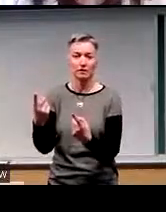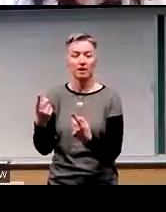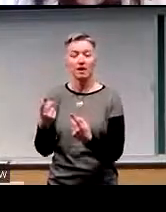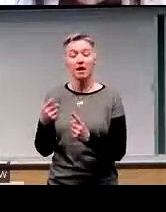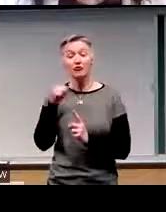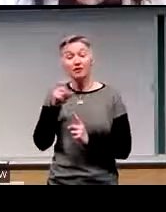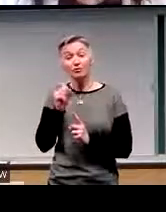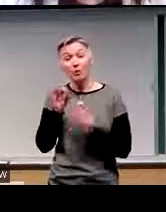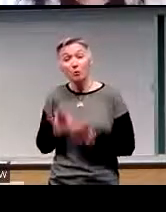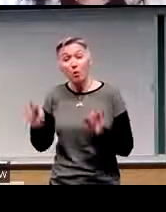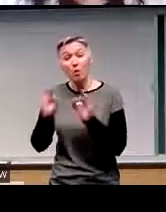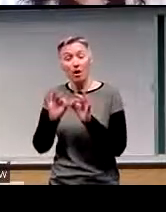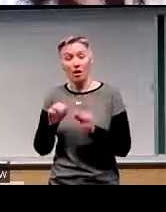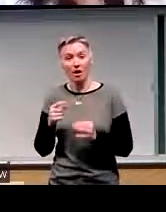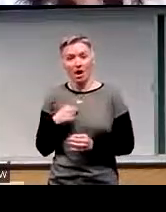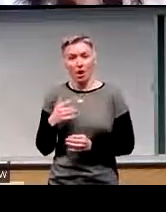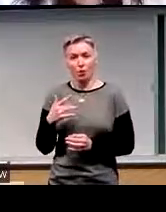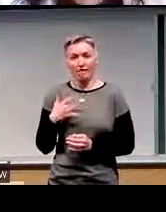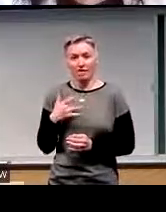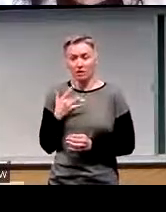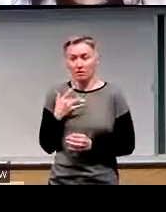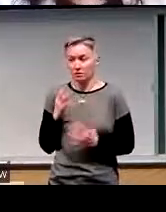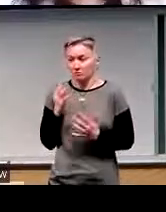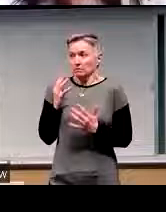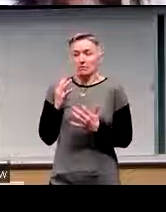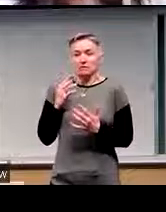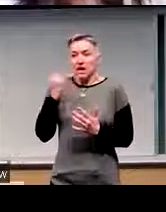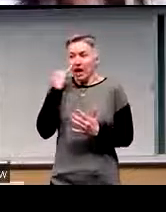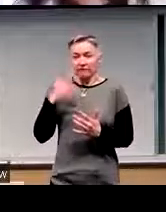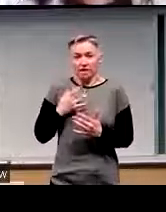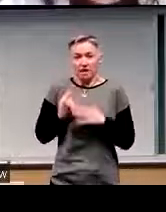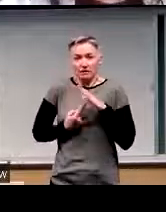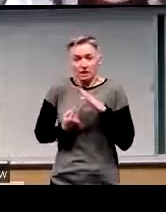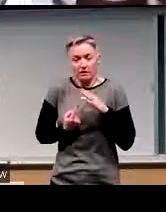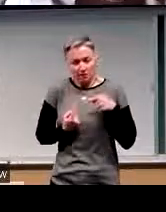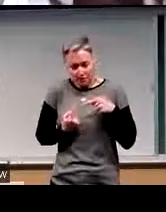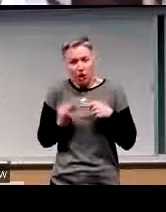like an alarm when we're isolated, and we call this pain loneliness.